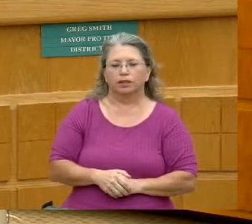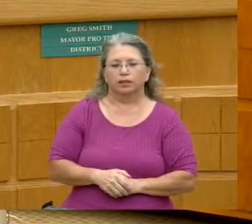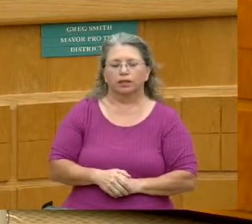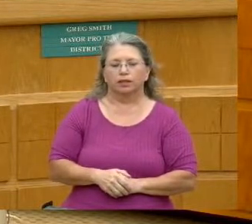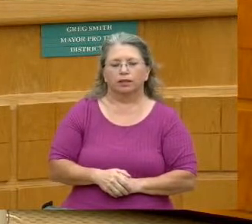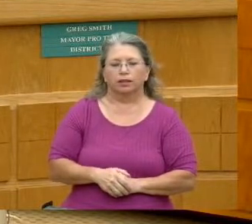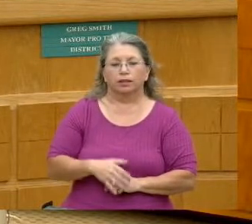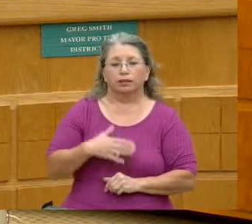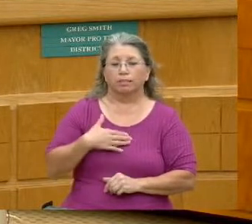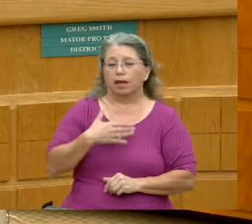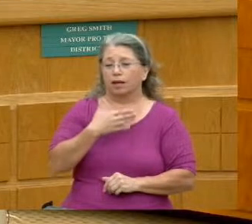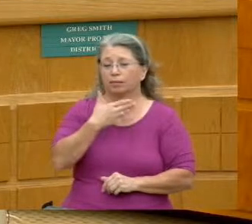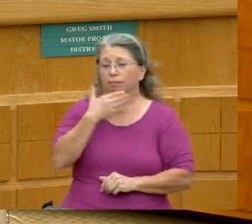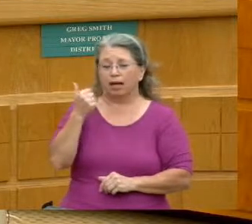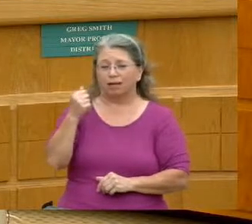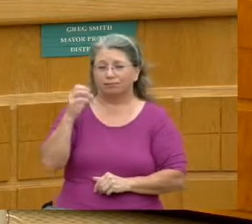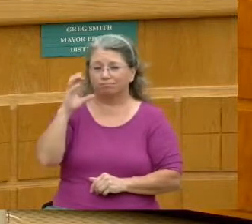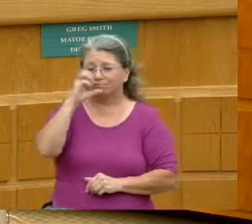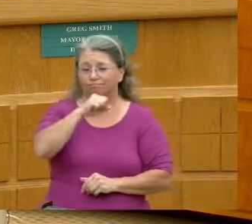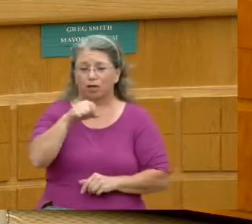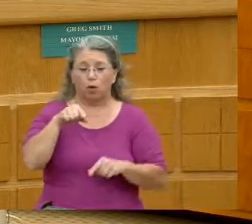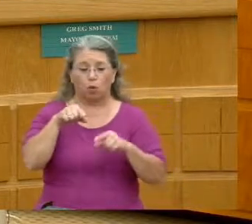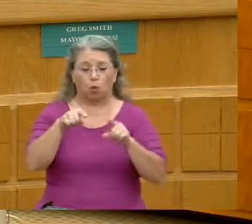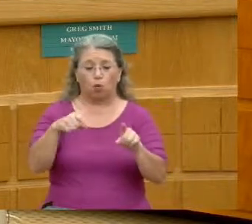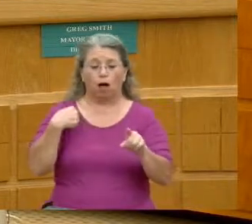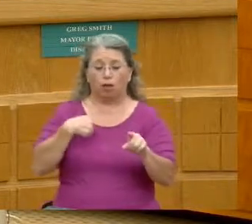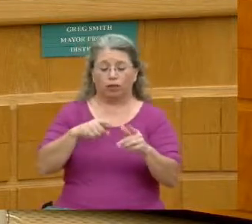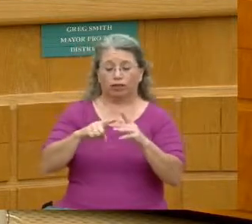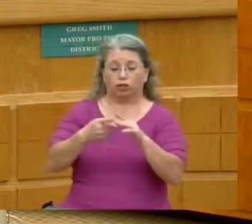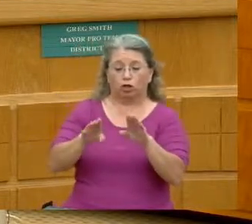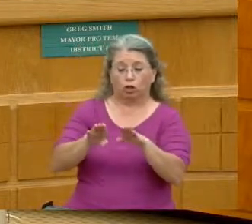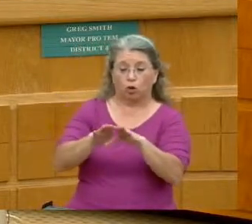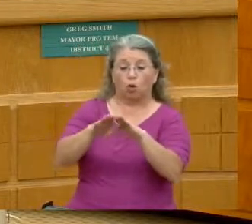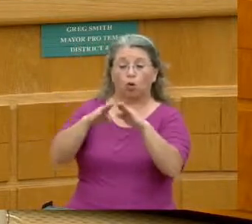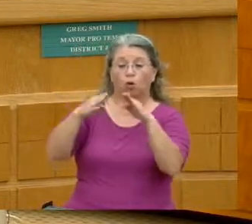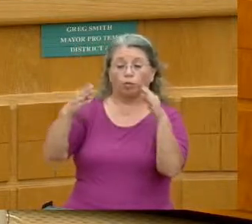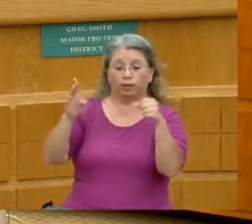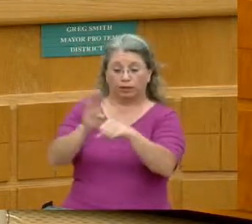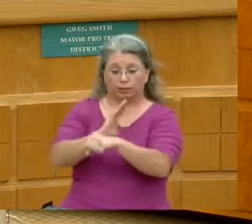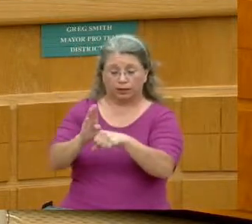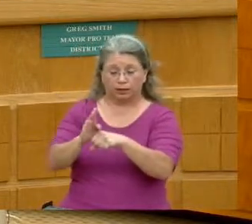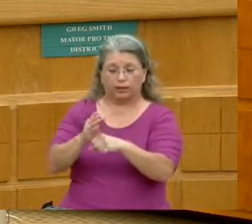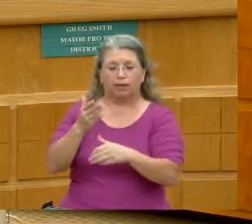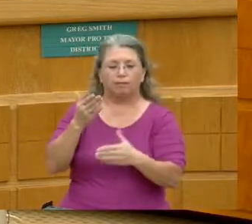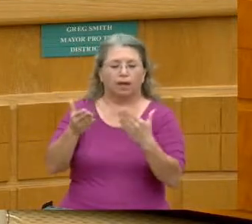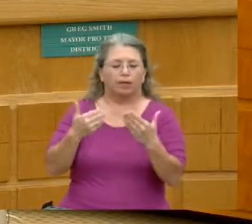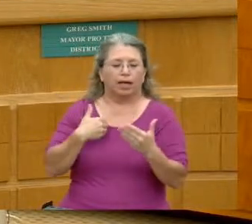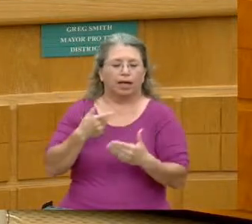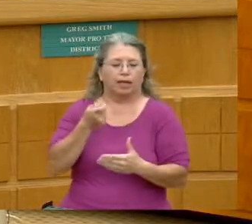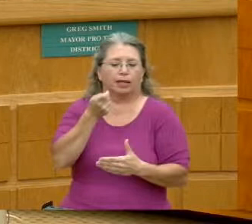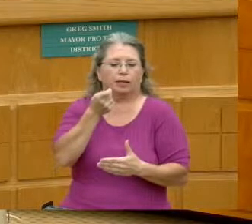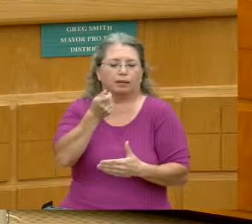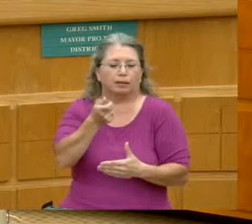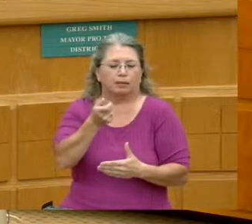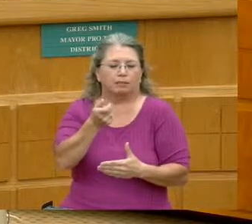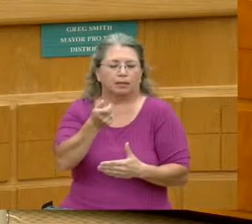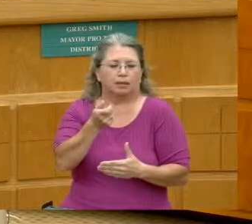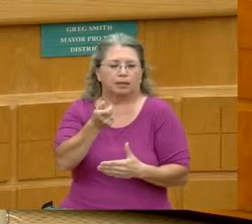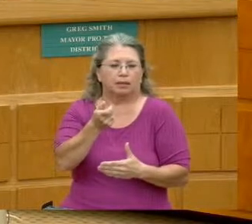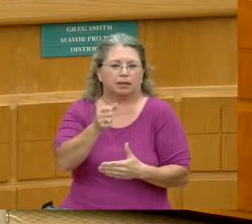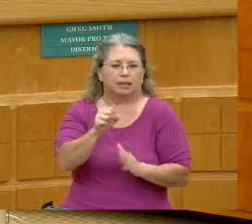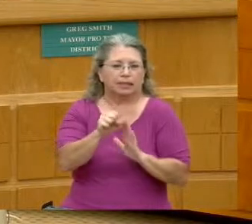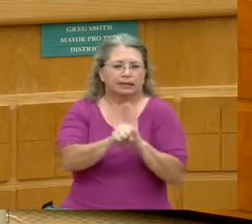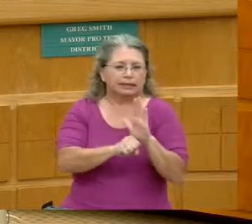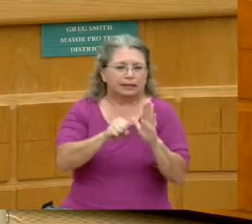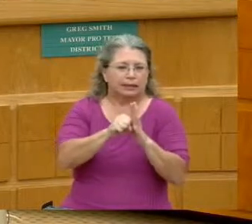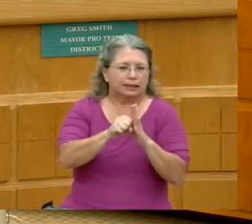Texas, there maybe was a mild seasonal effect where the transmission rate of COVID was decreasing slightly. And it kind of made it so we couldn't